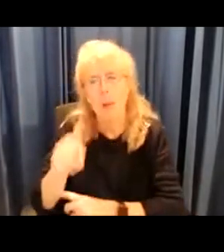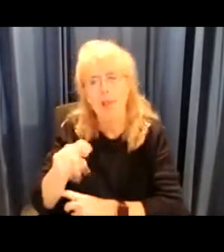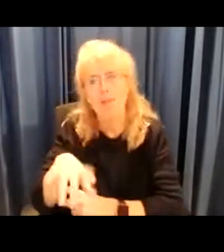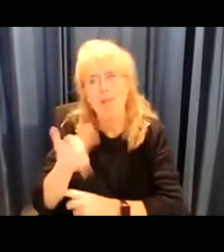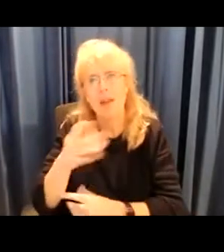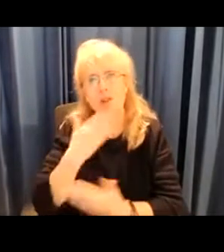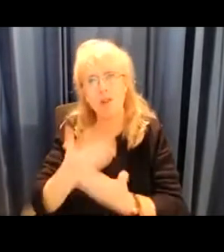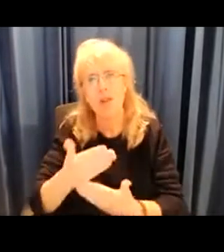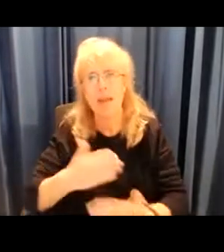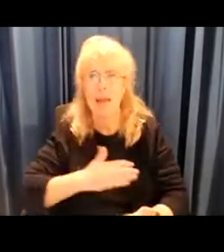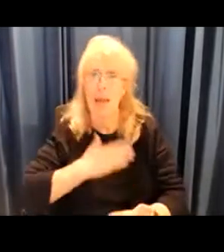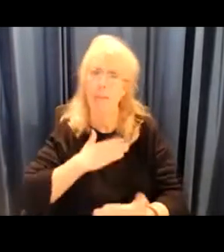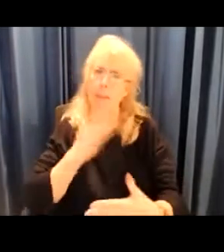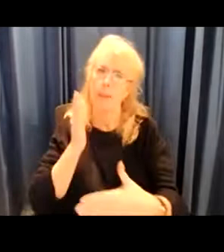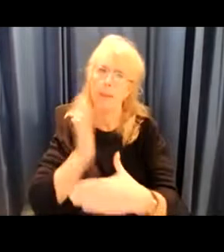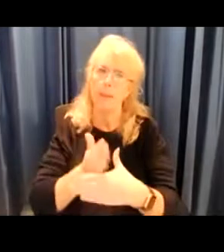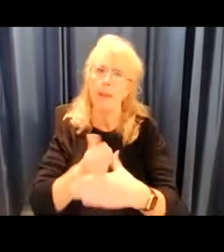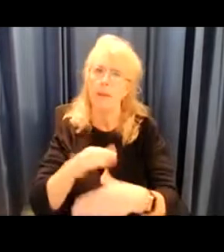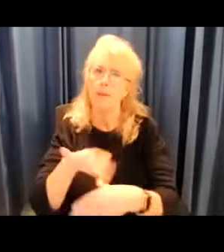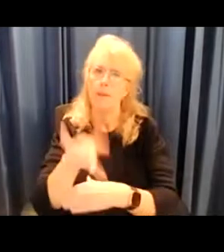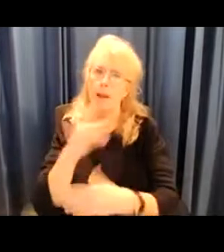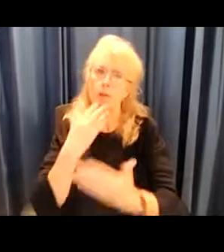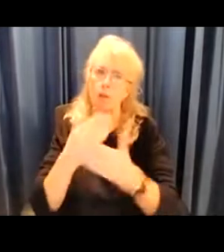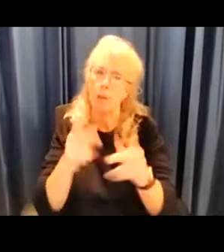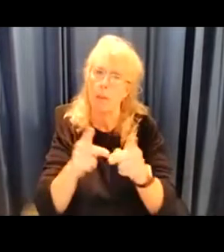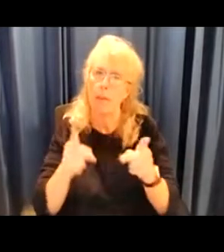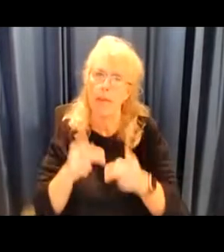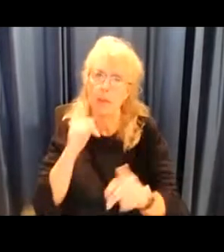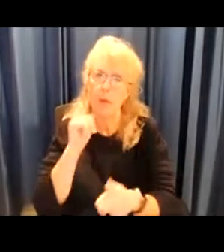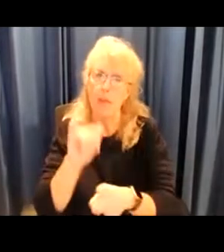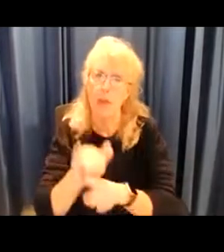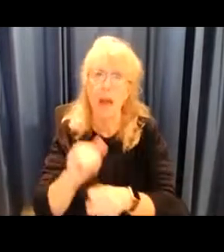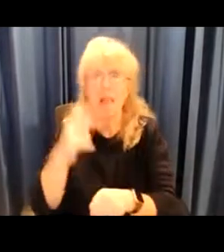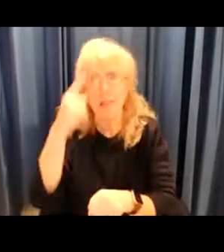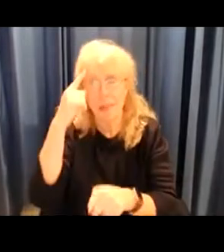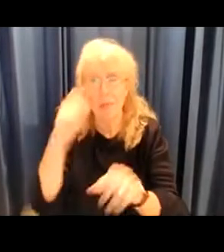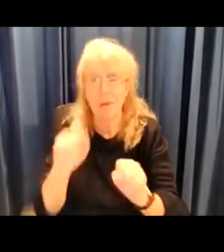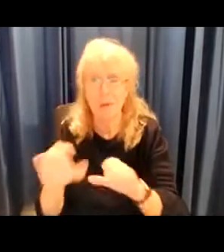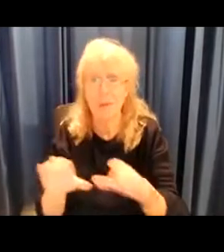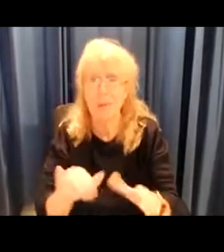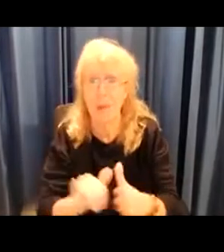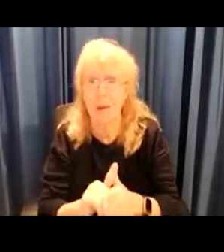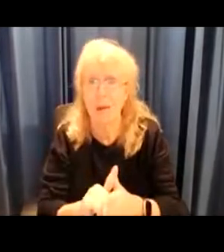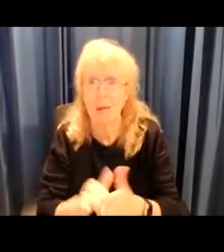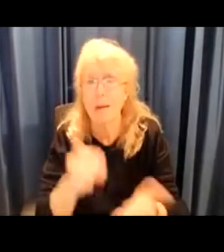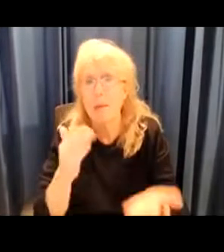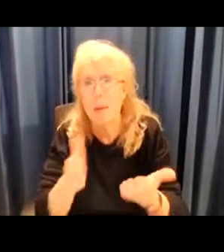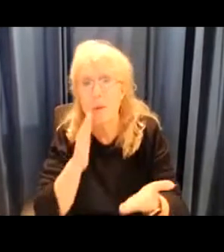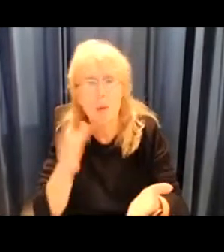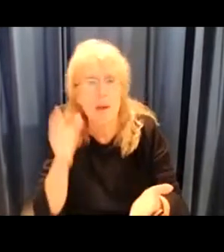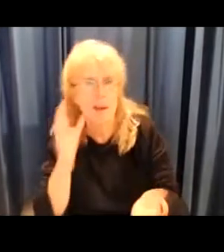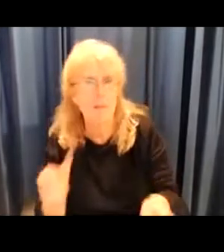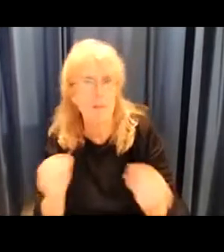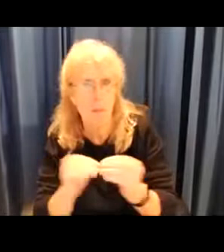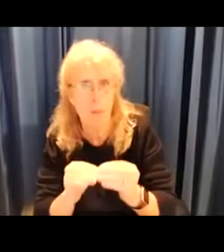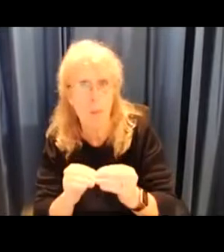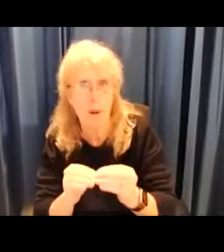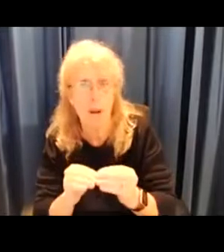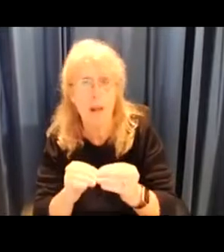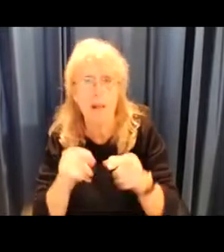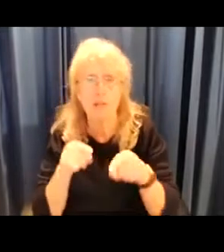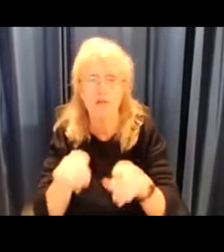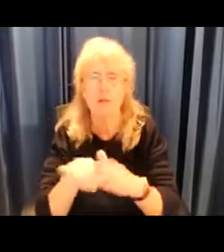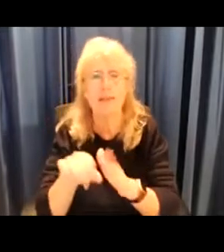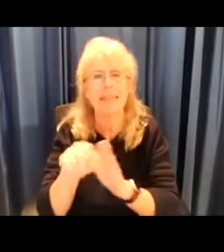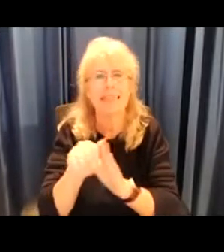that. We can do that. And I think you might hear more about this at the State of the County address, because we